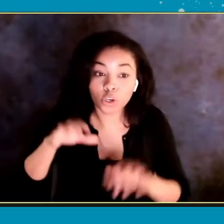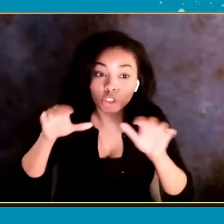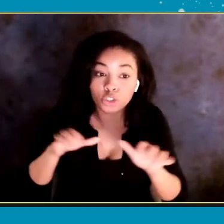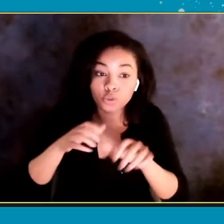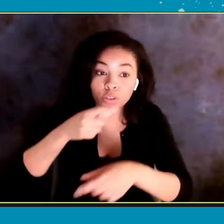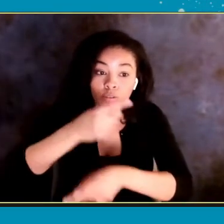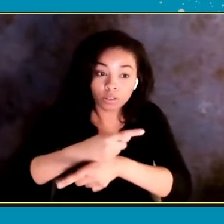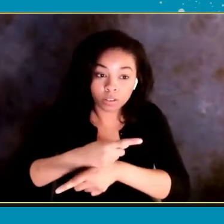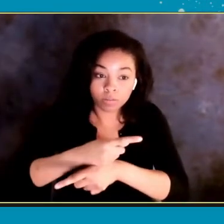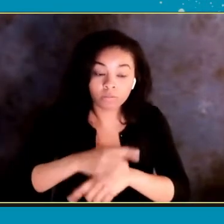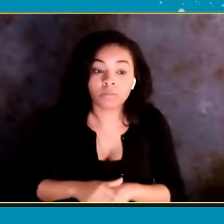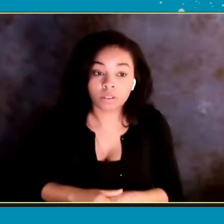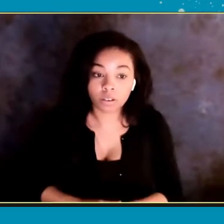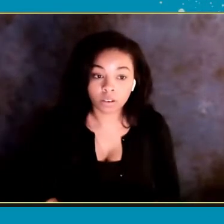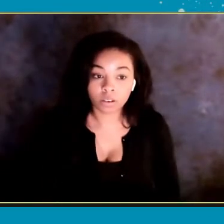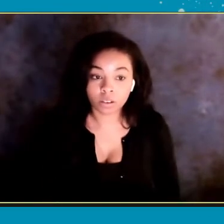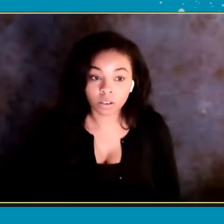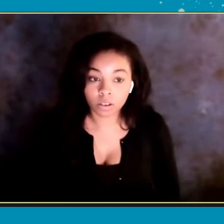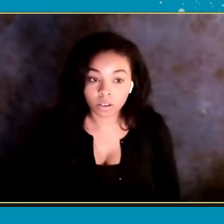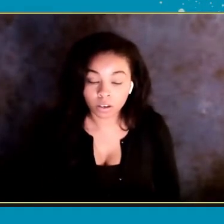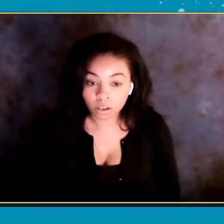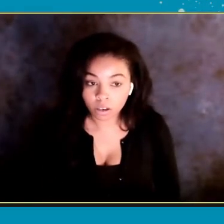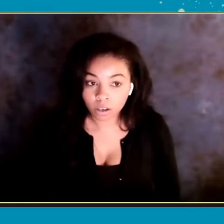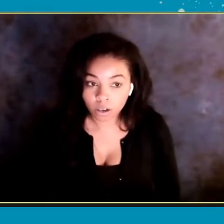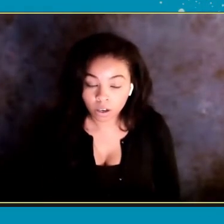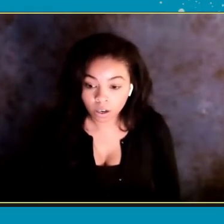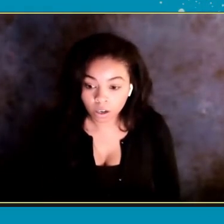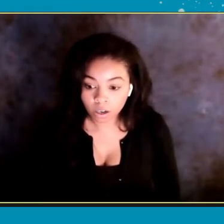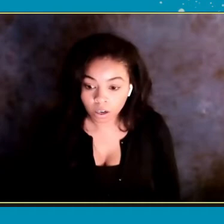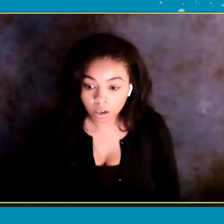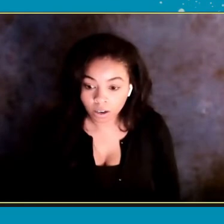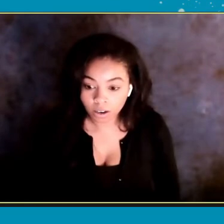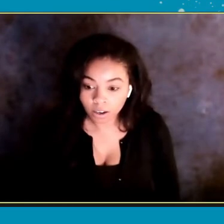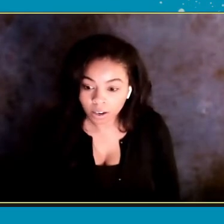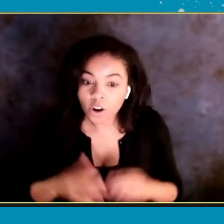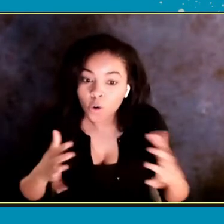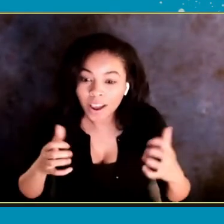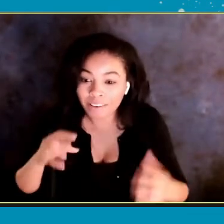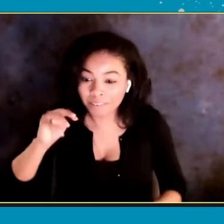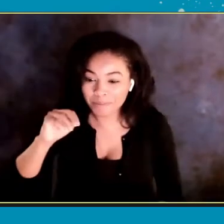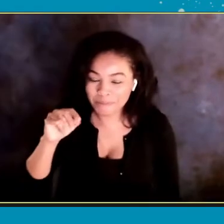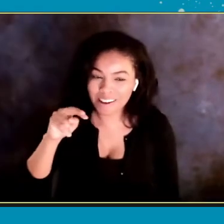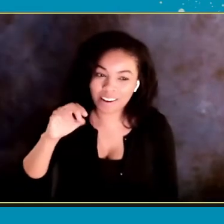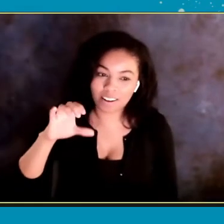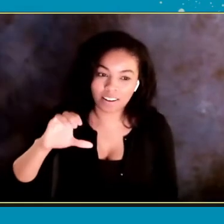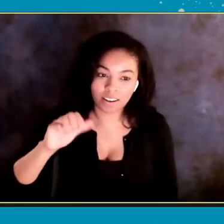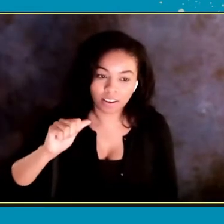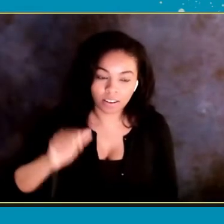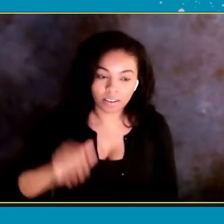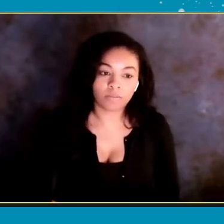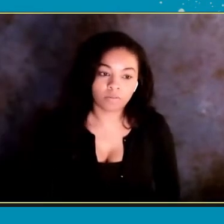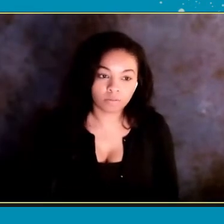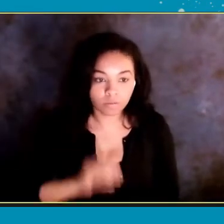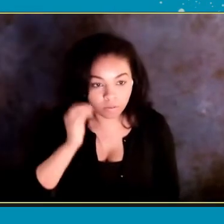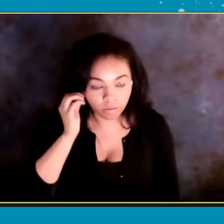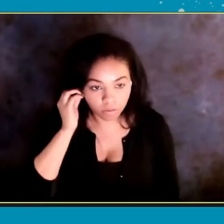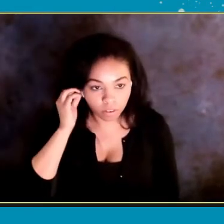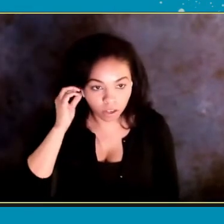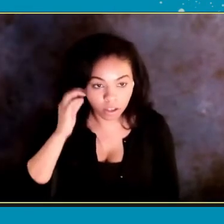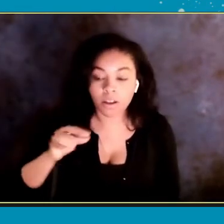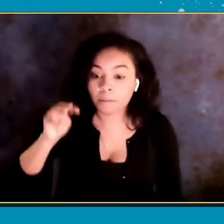got protection with us if any trouble come. We have monitors. That's me. Yes. Miss Jackson. This